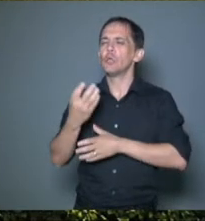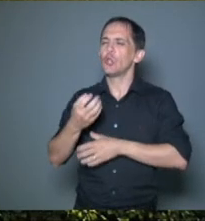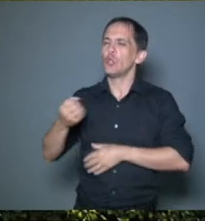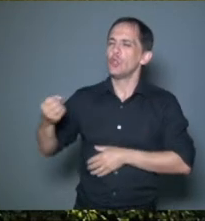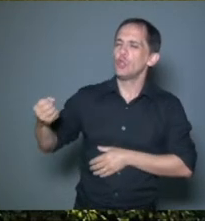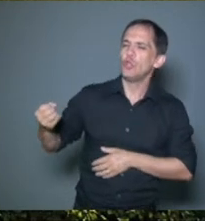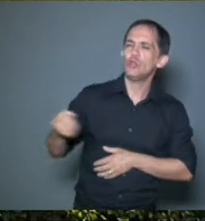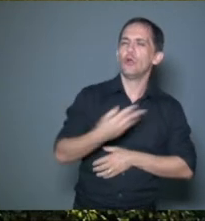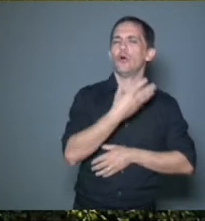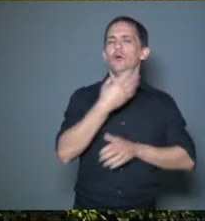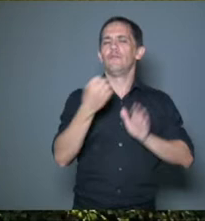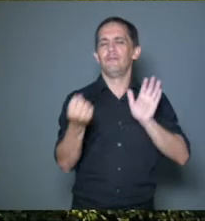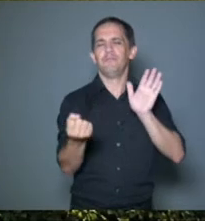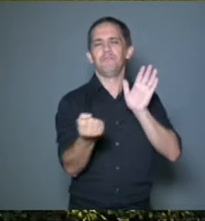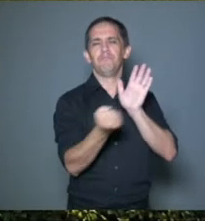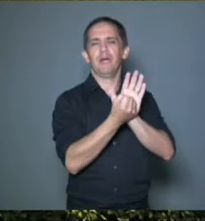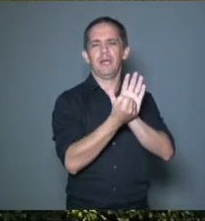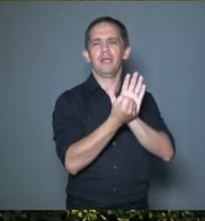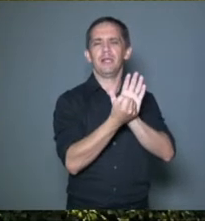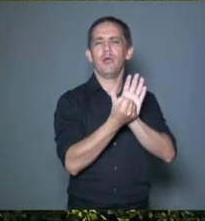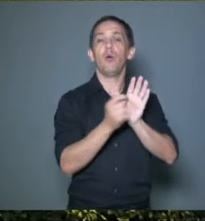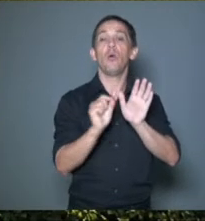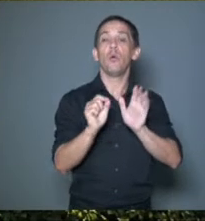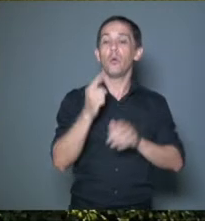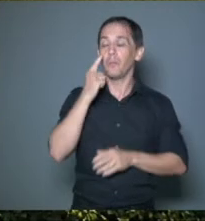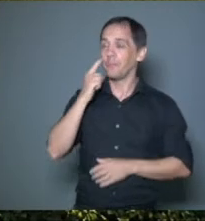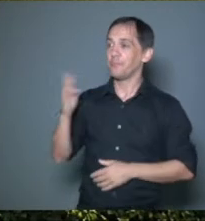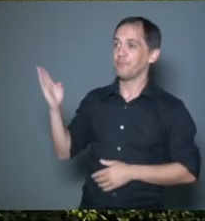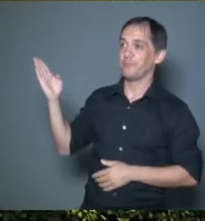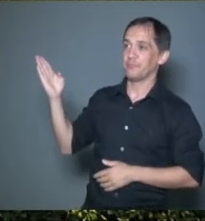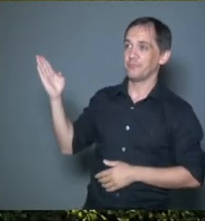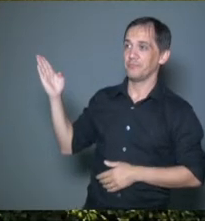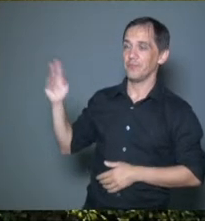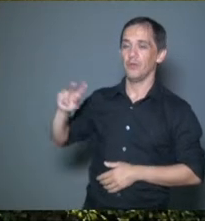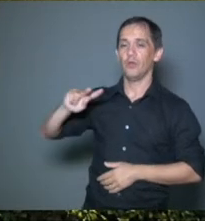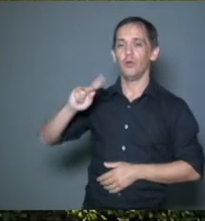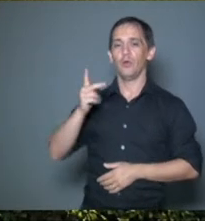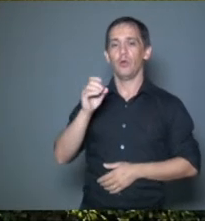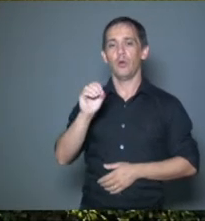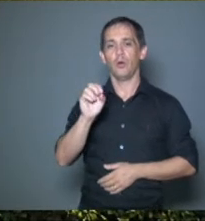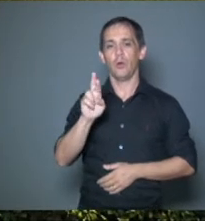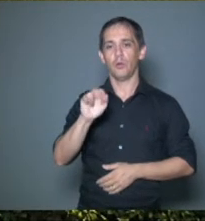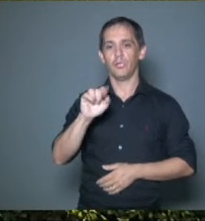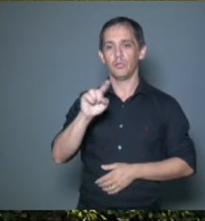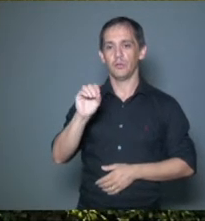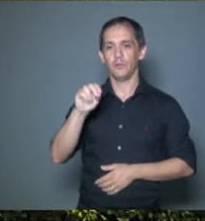designing a new brand. And it's an honor for me to introduce this new brand to